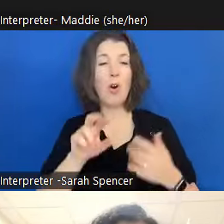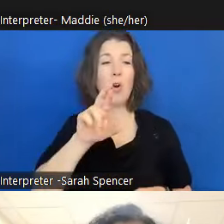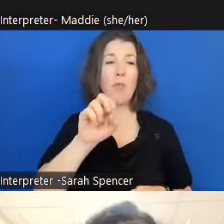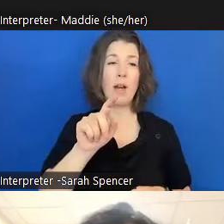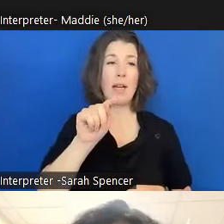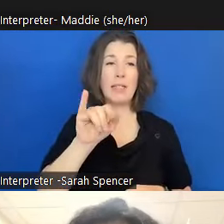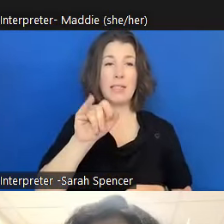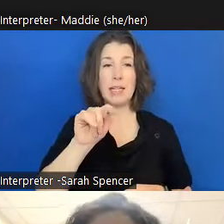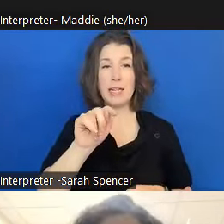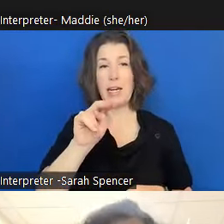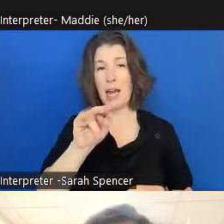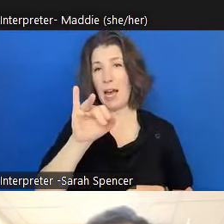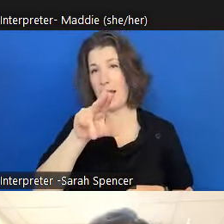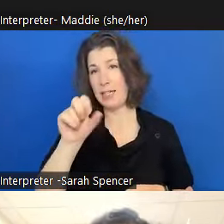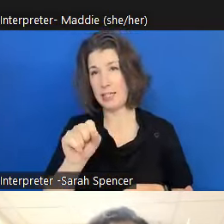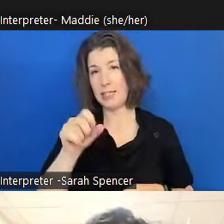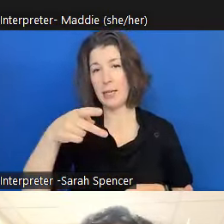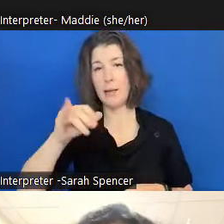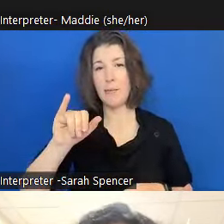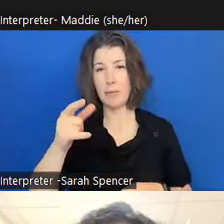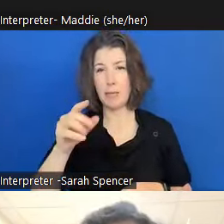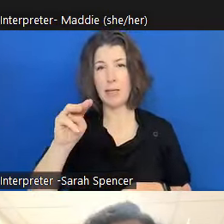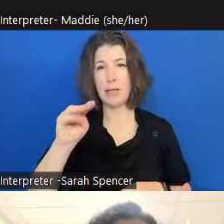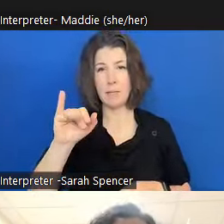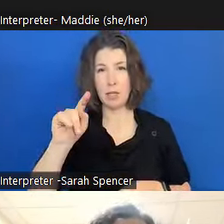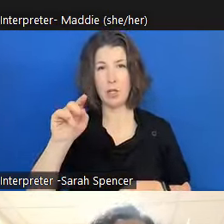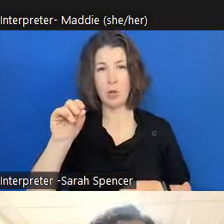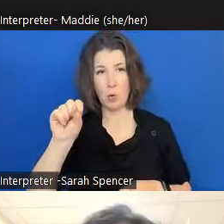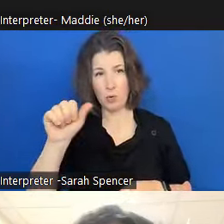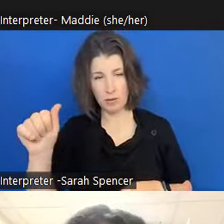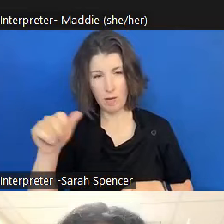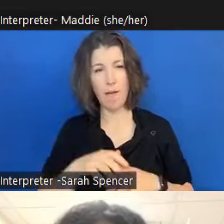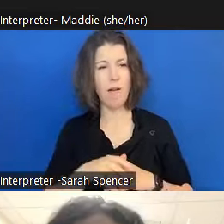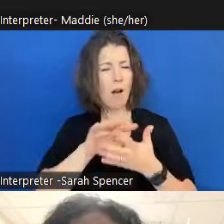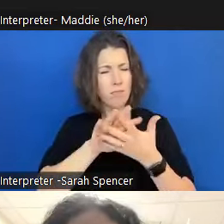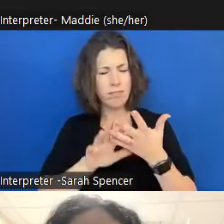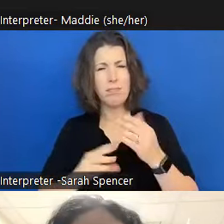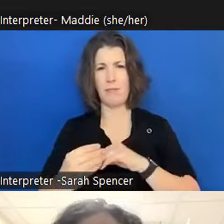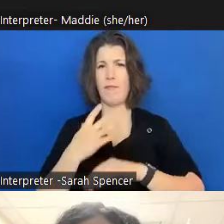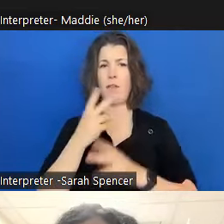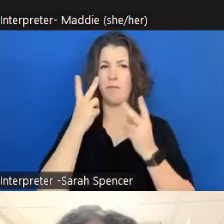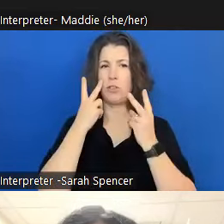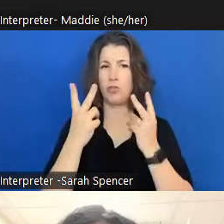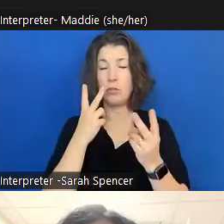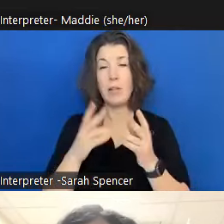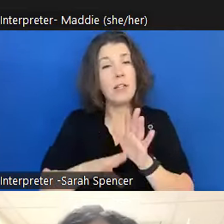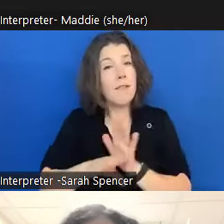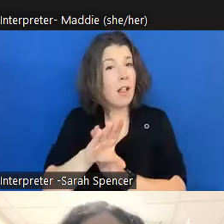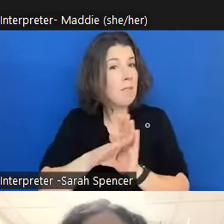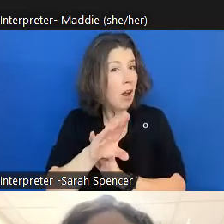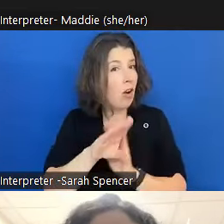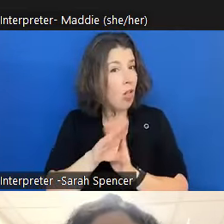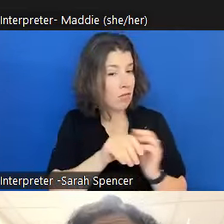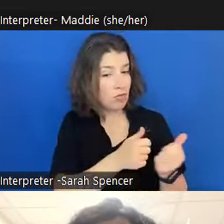disease, albinism, that can all impact your vision. And developmental challenges as well in infancy and